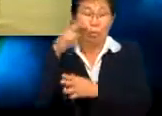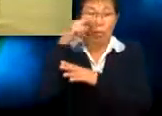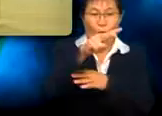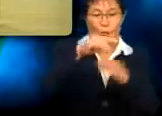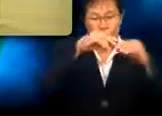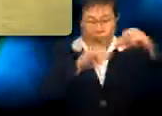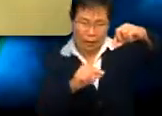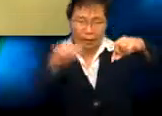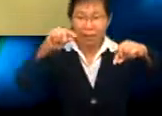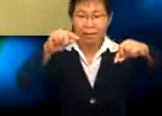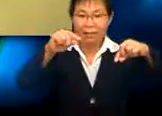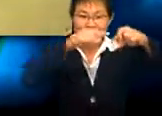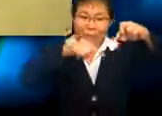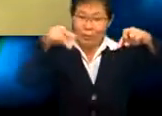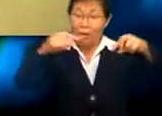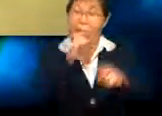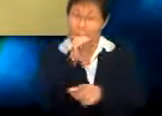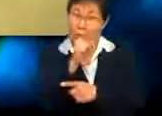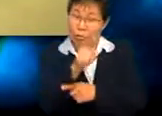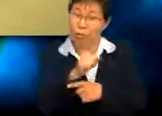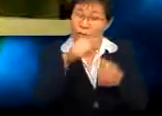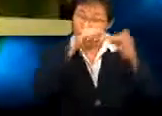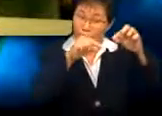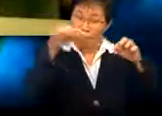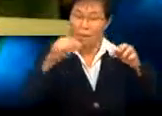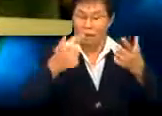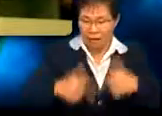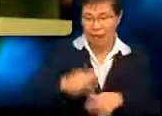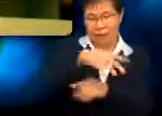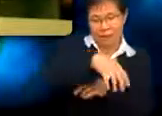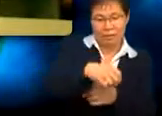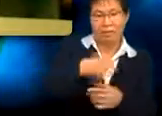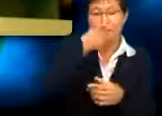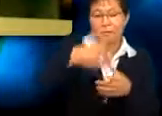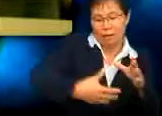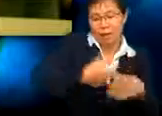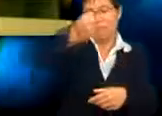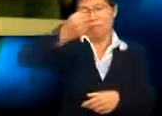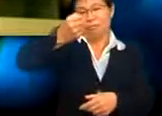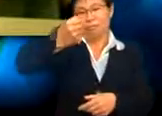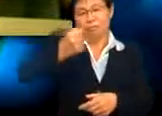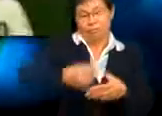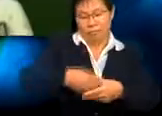looks bent. Is it really bent? Let's take the pencil out.